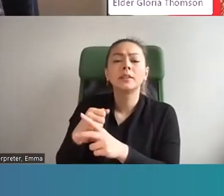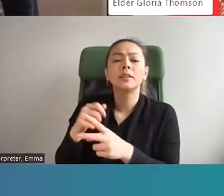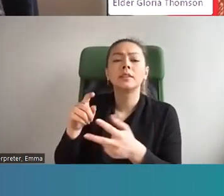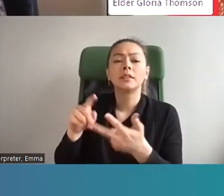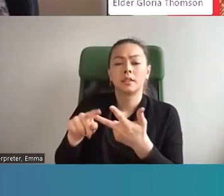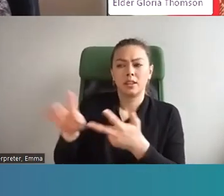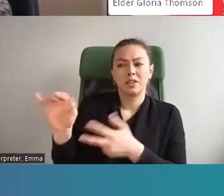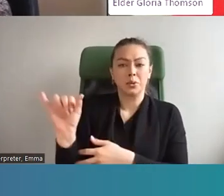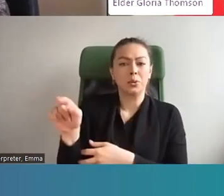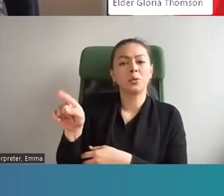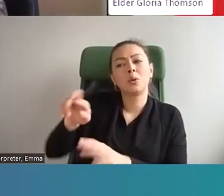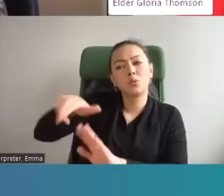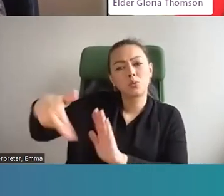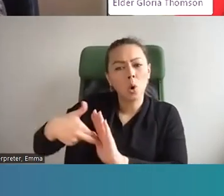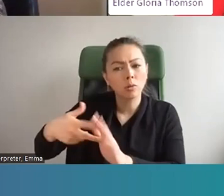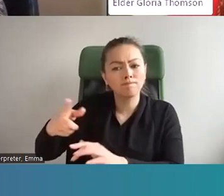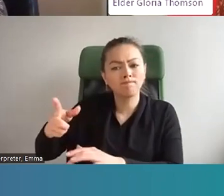and then Norma.